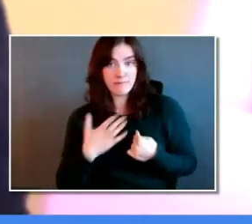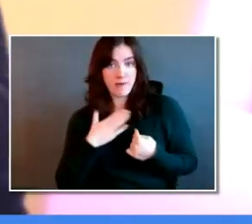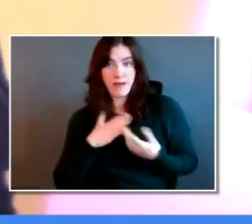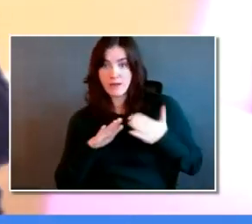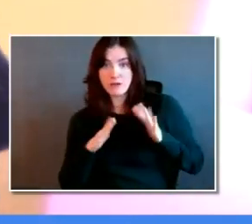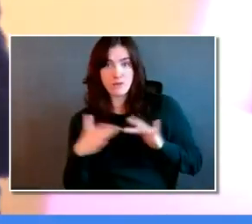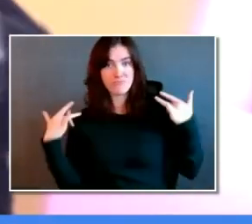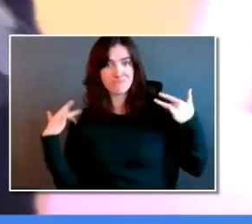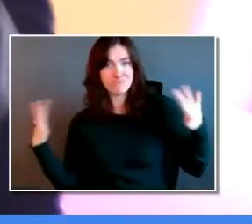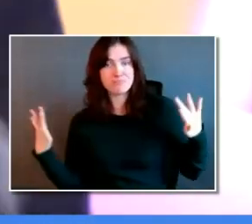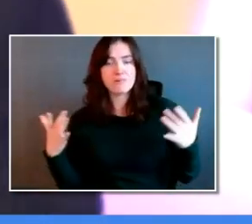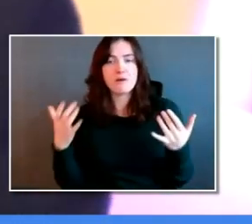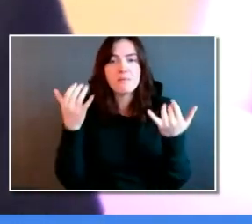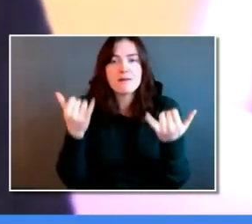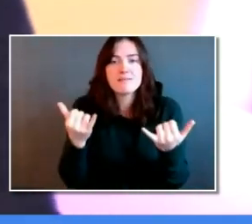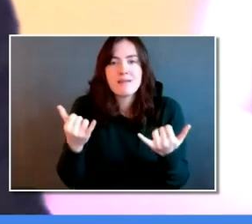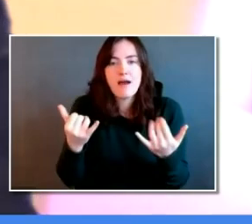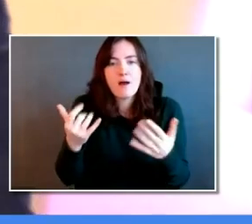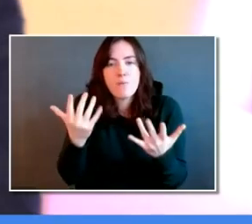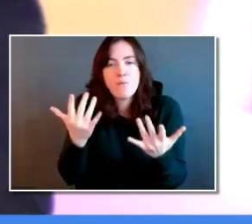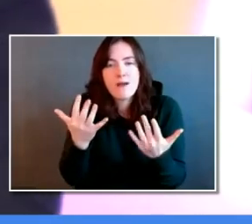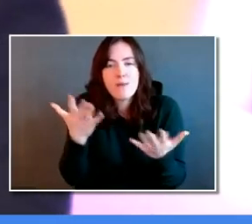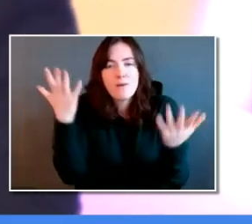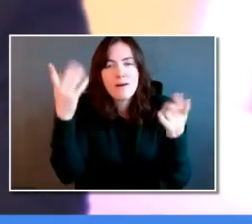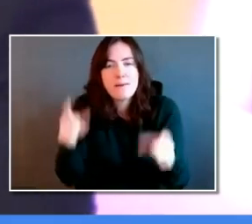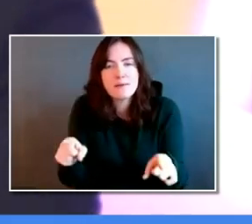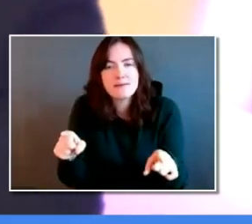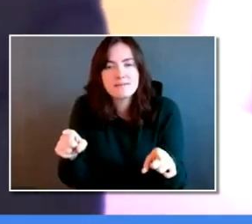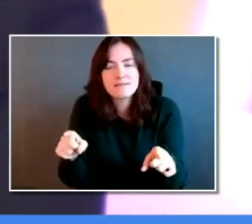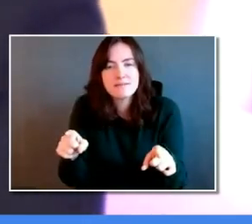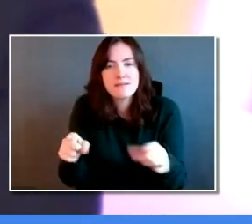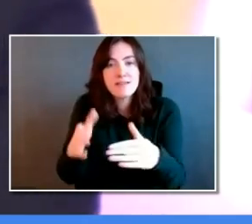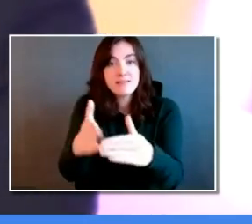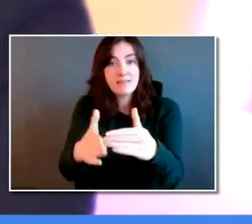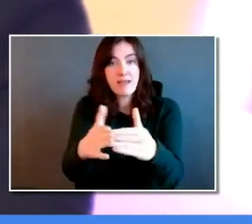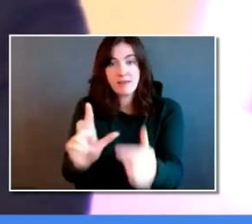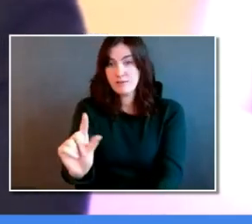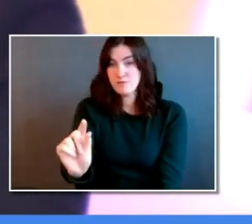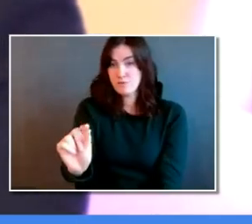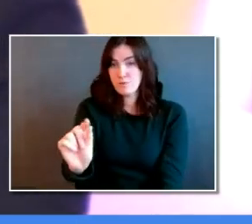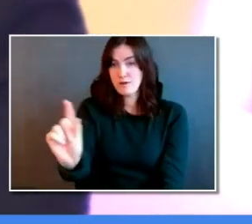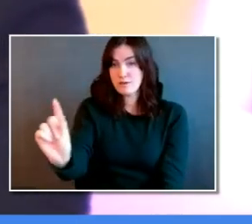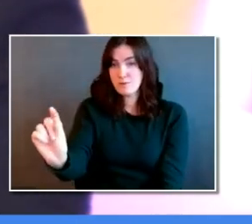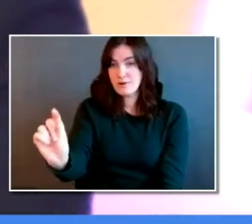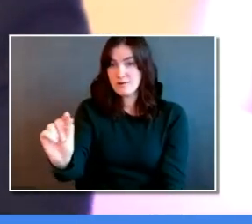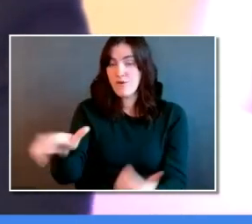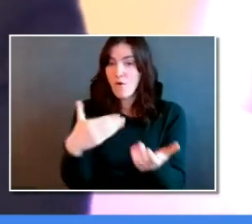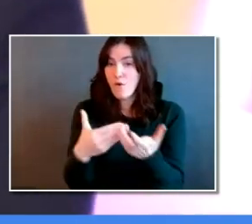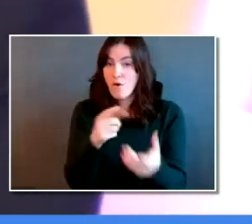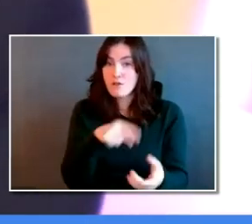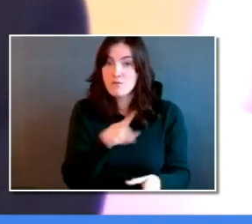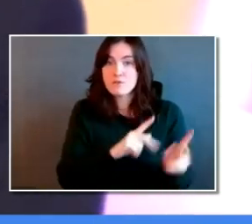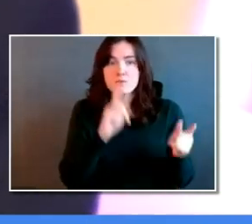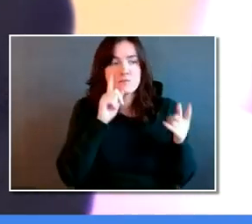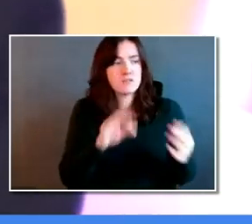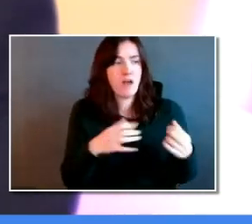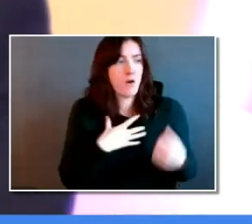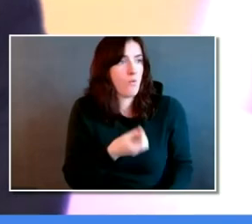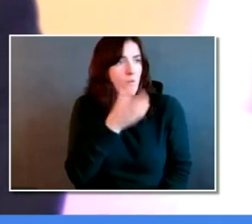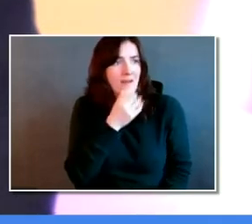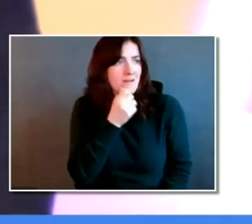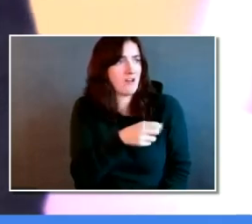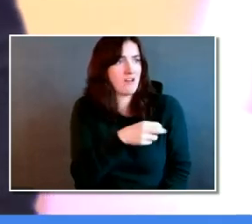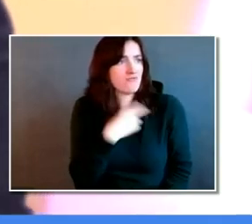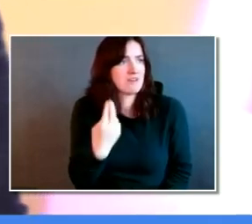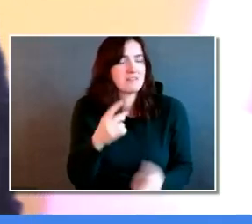stick around, and what happened? By the end of 2020, when all those folks decided they weren't at risk, so they weren't going to wear a